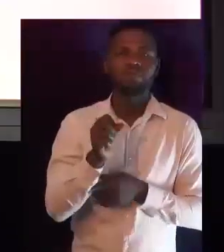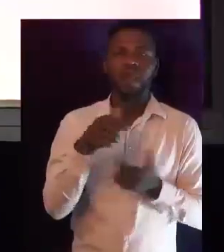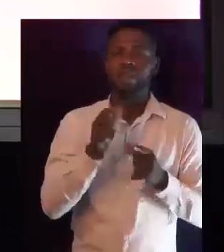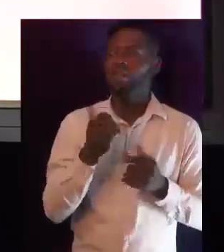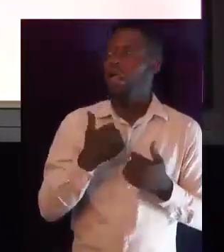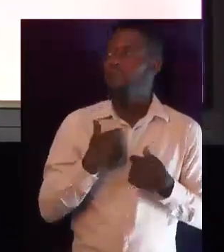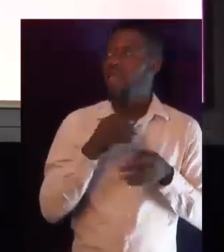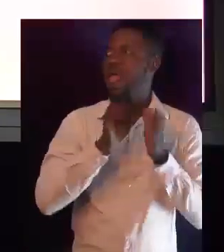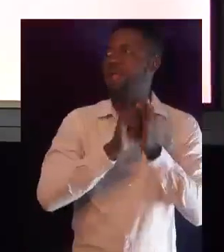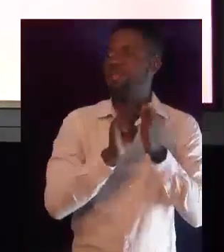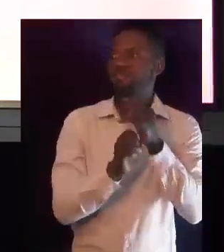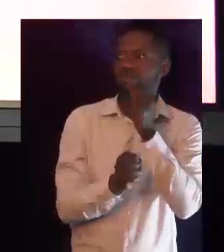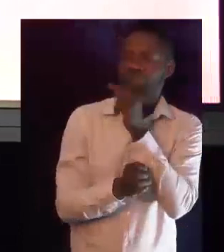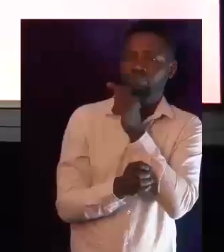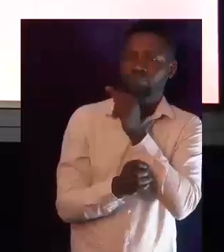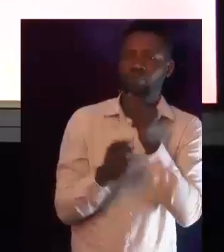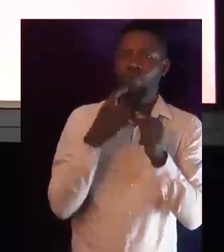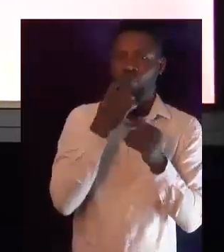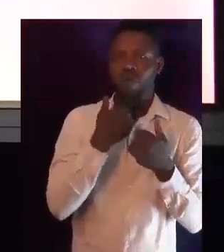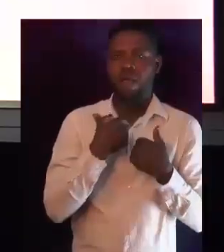has. Let's have examples of that.